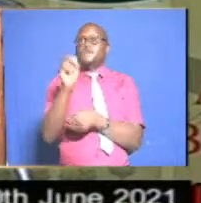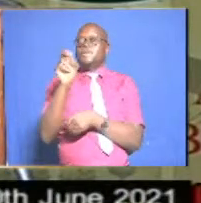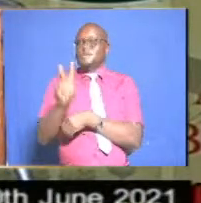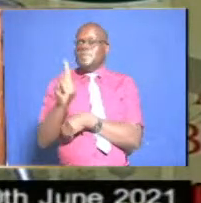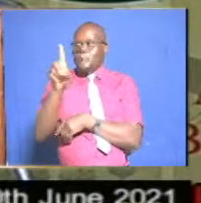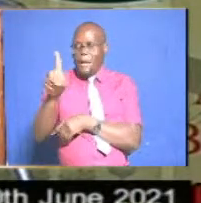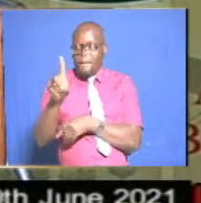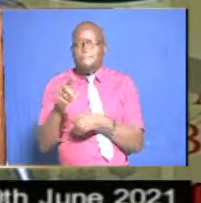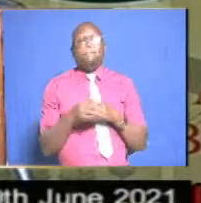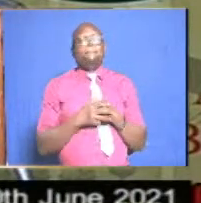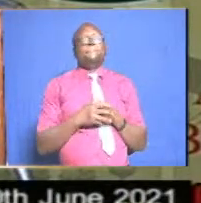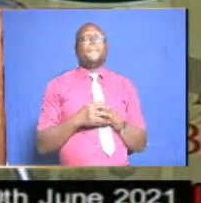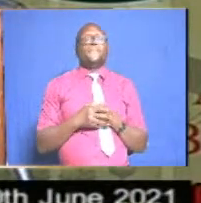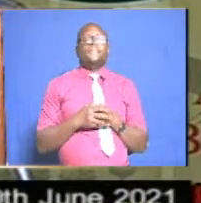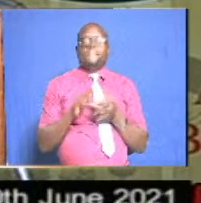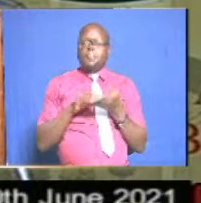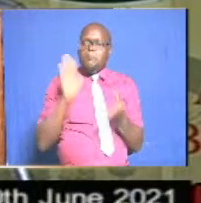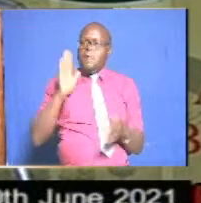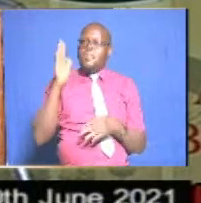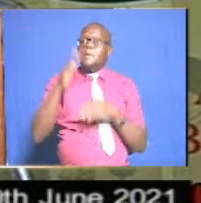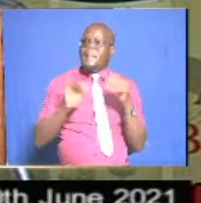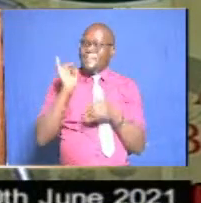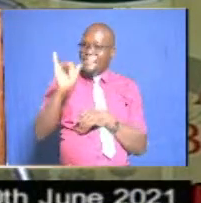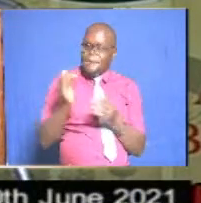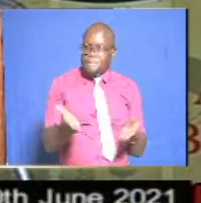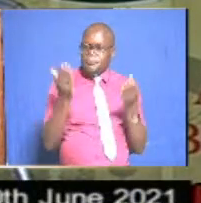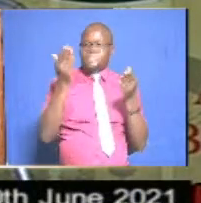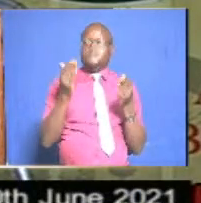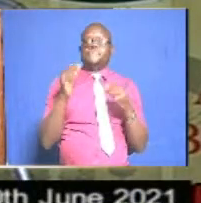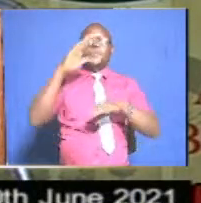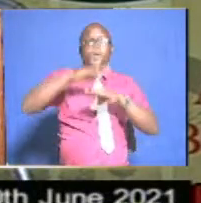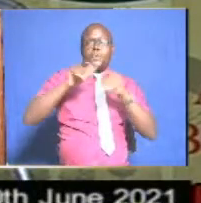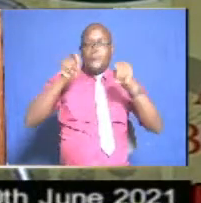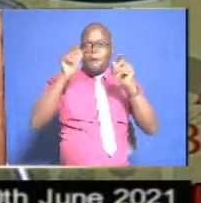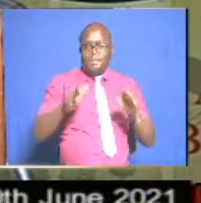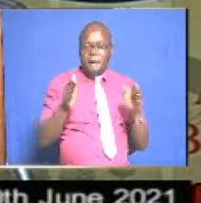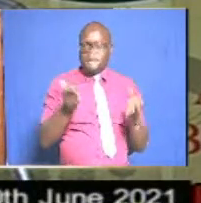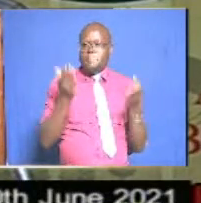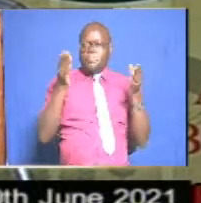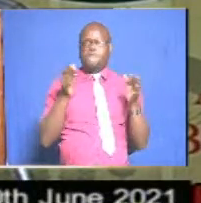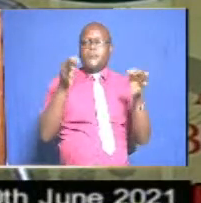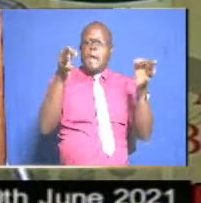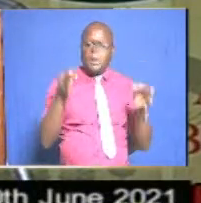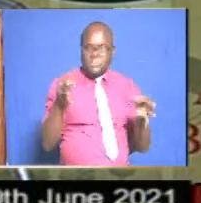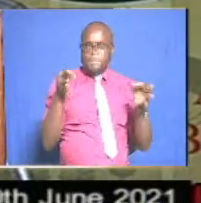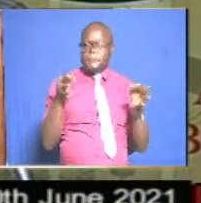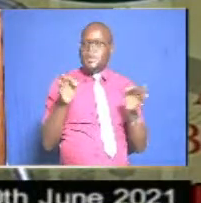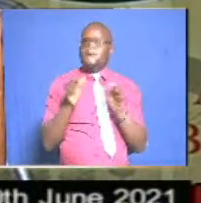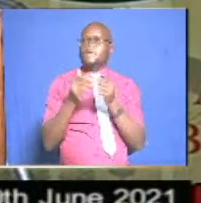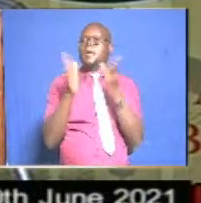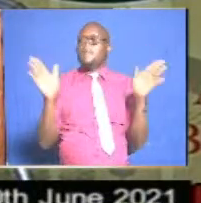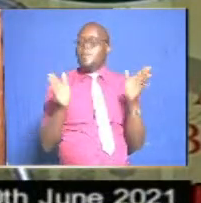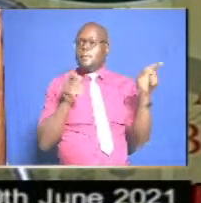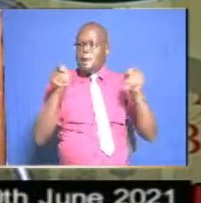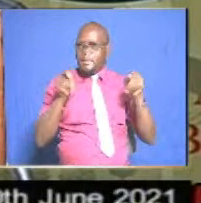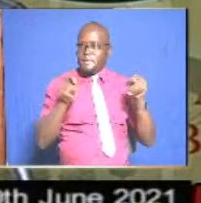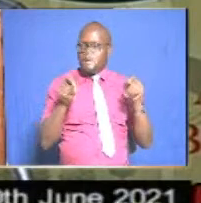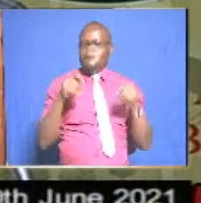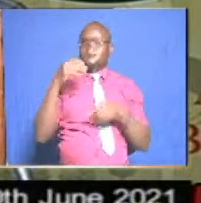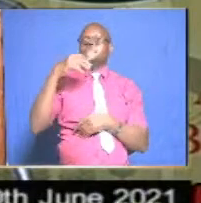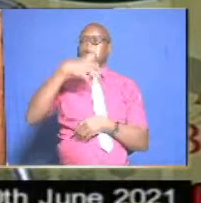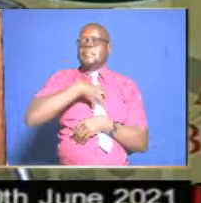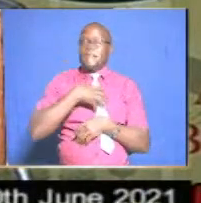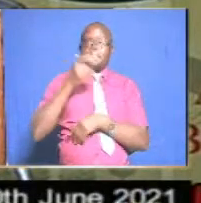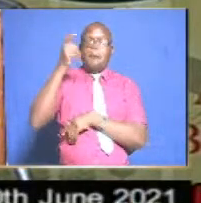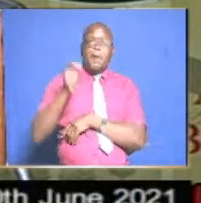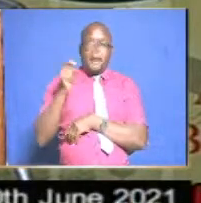December 2021. Mr. Speaker, further, to enhance good governance and improve accountability and transparency in the management of retirement benefit